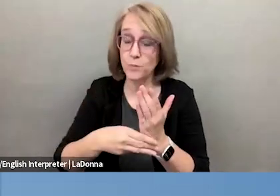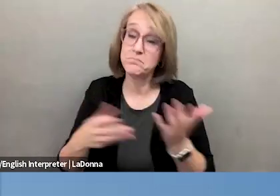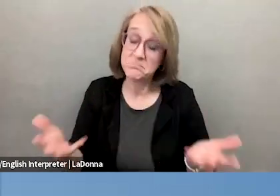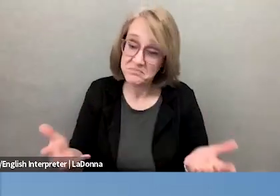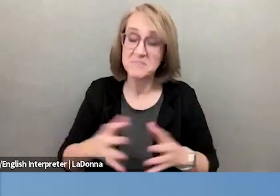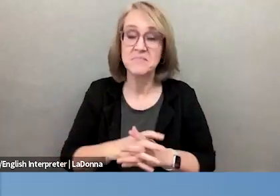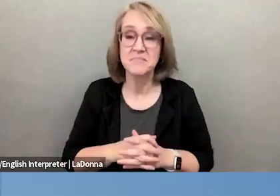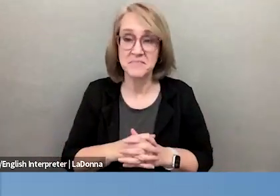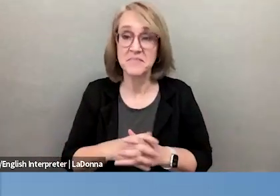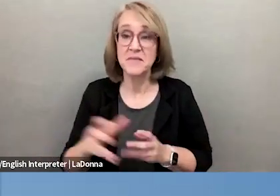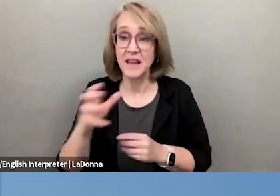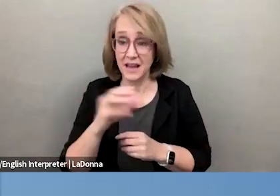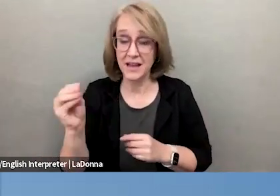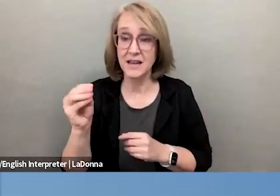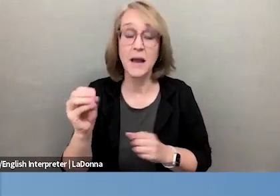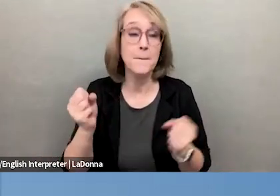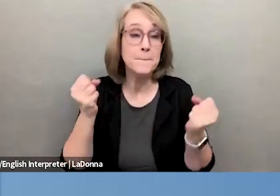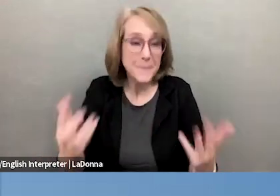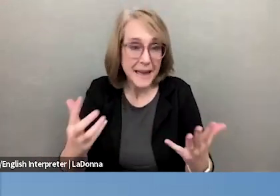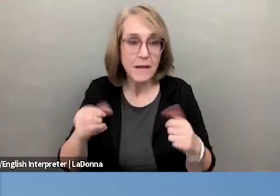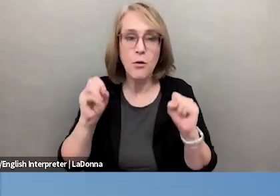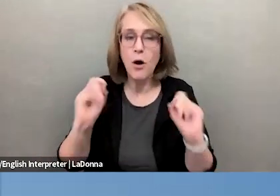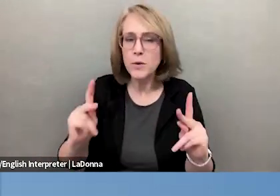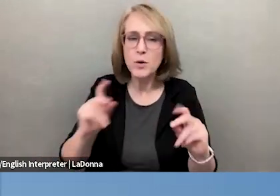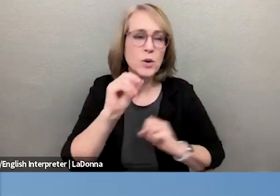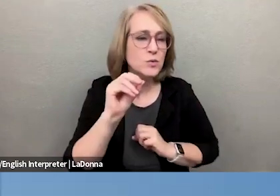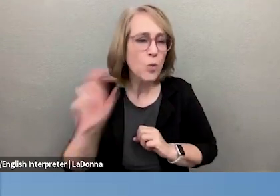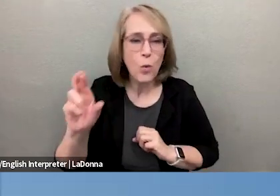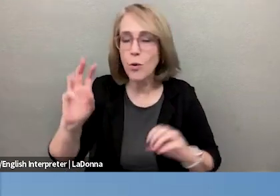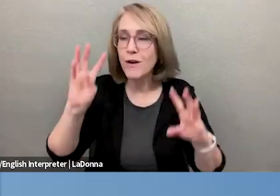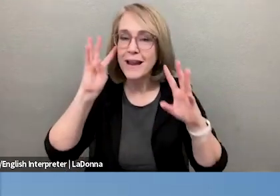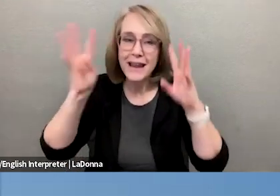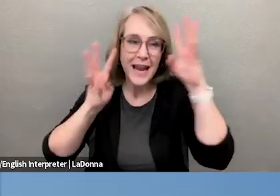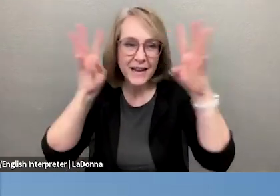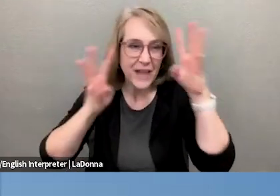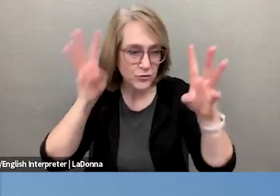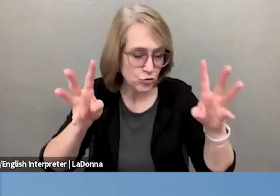lot of the innovations and opportunities for